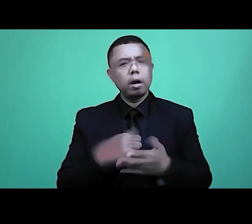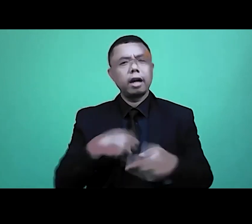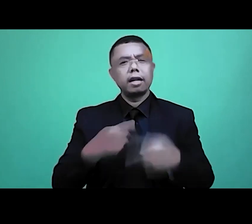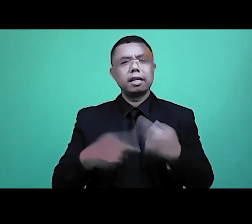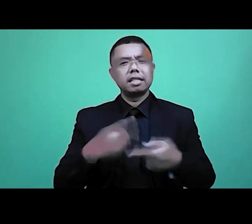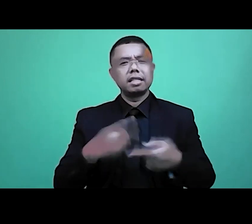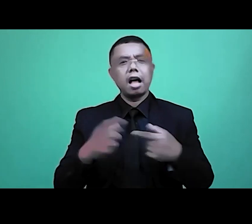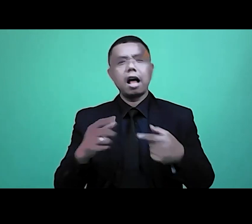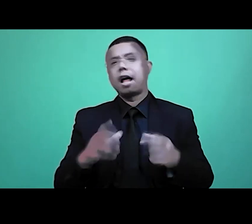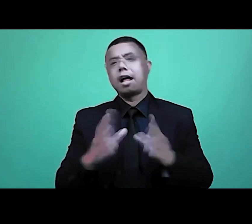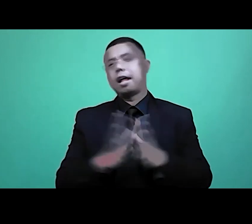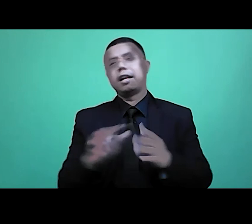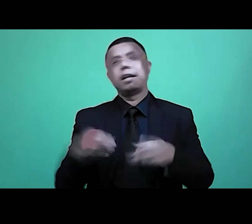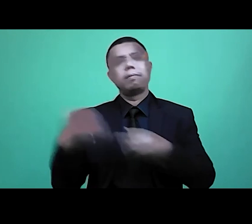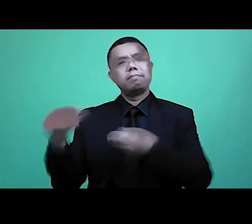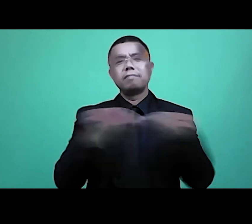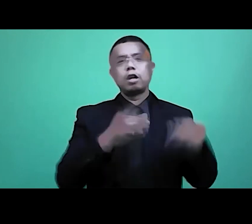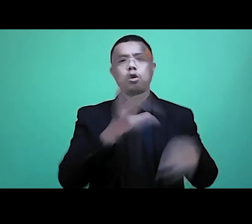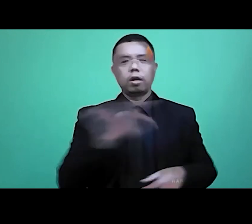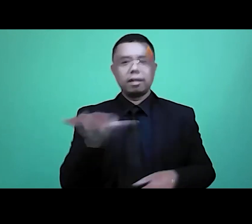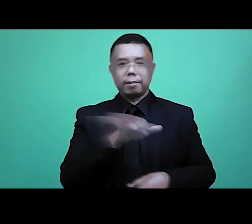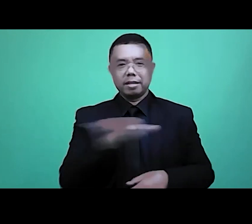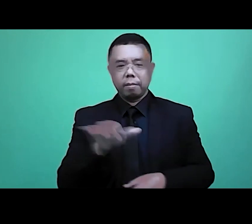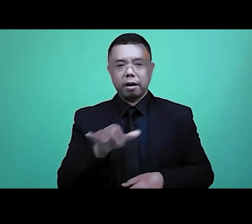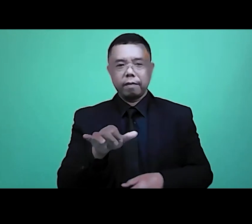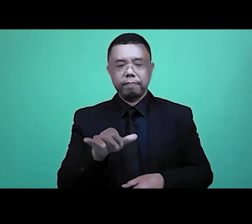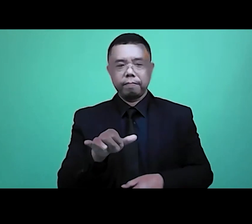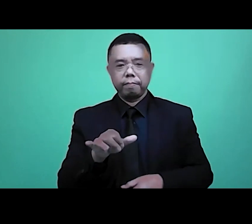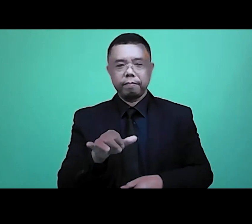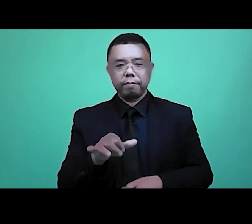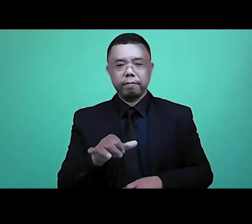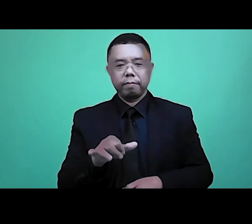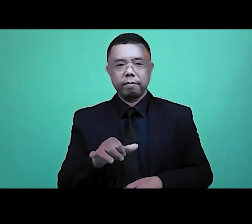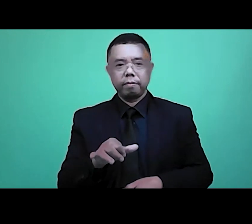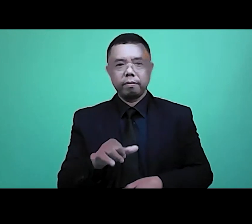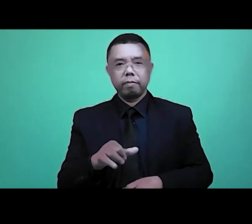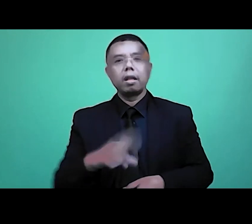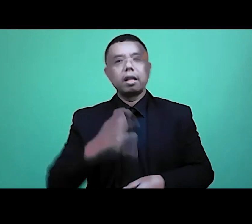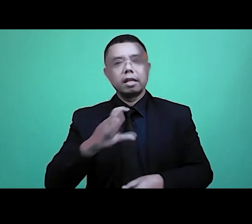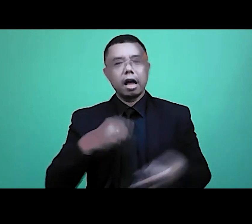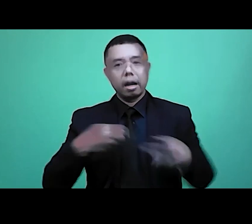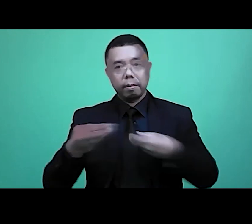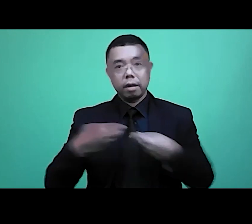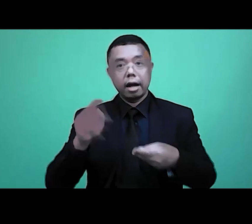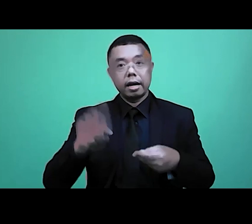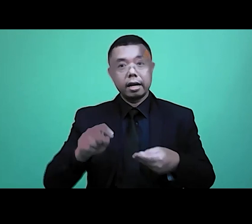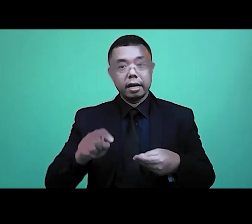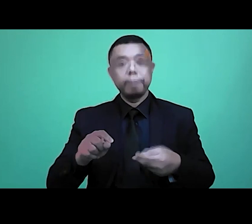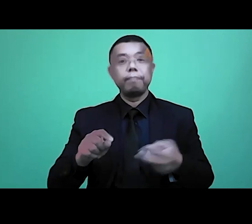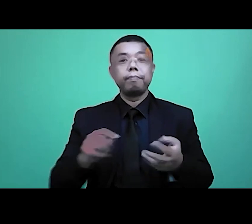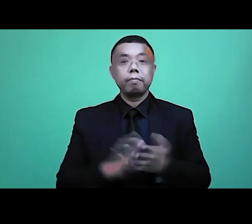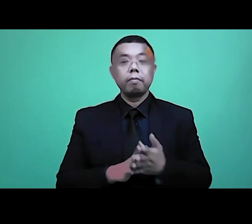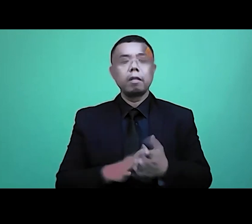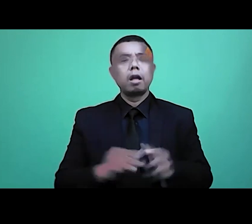Australian inputs are transformed into world-class Indonesian exports, has long been the holy grail of trade relations between our countries.